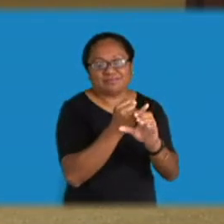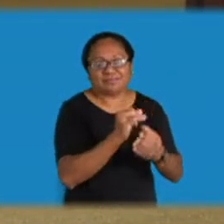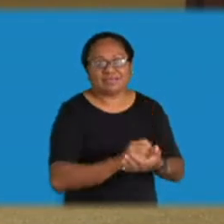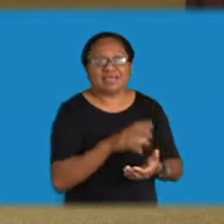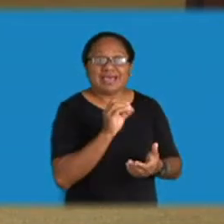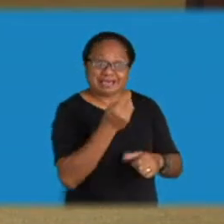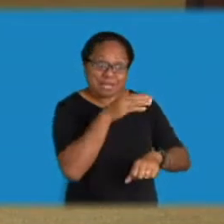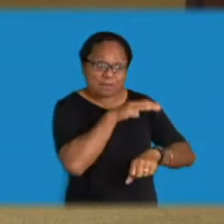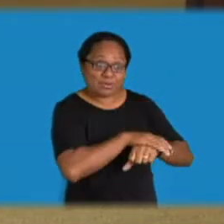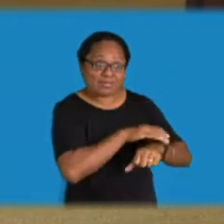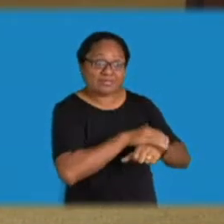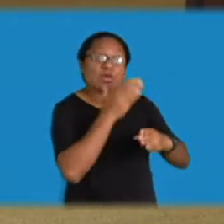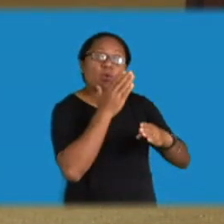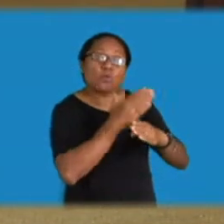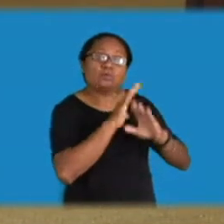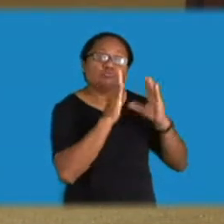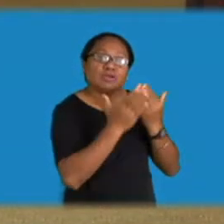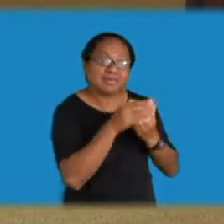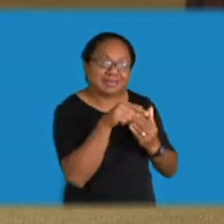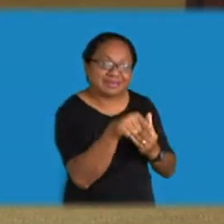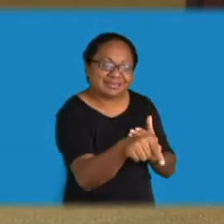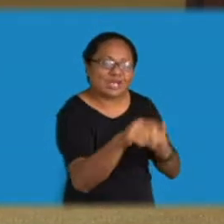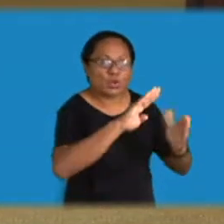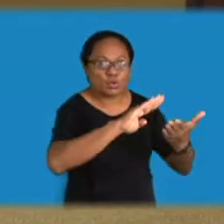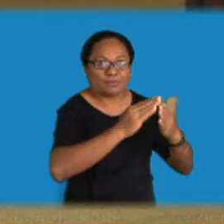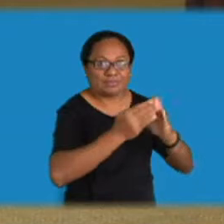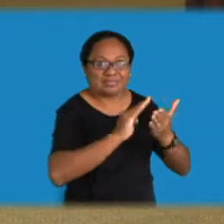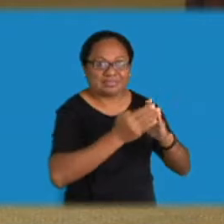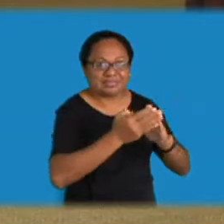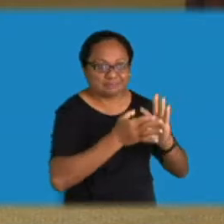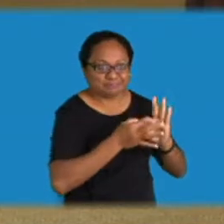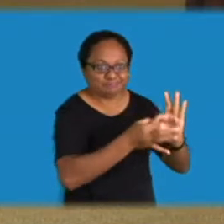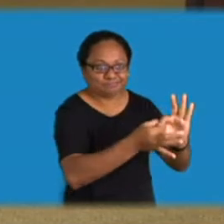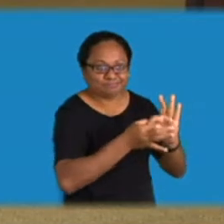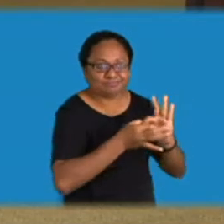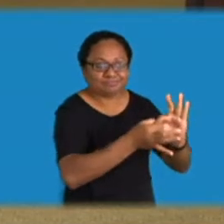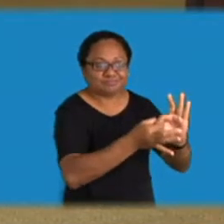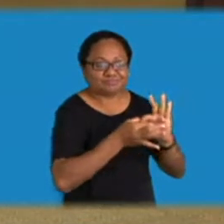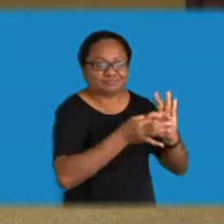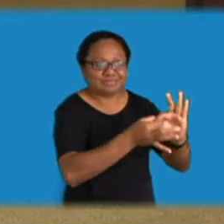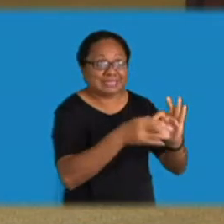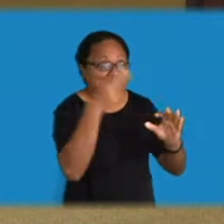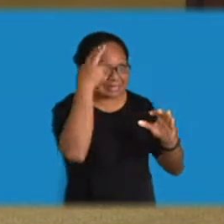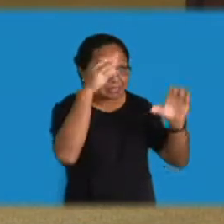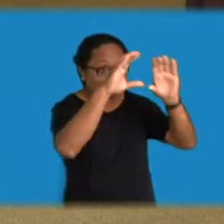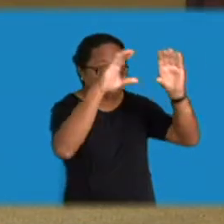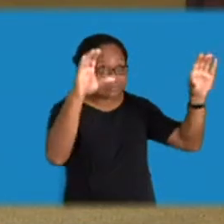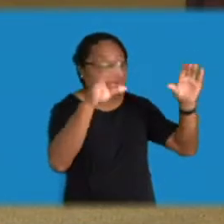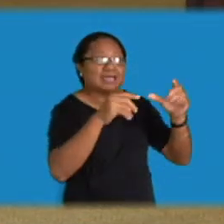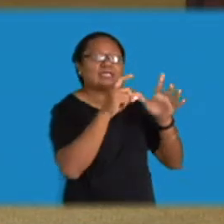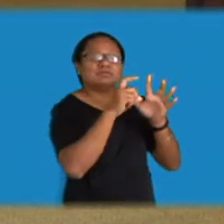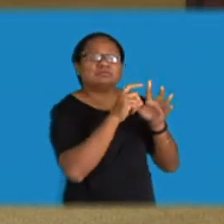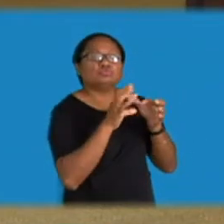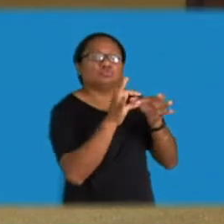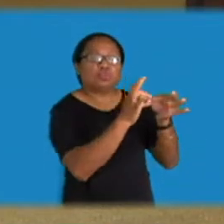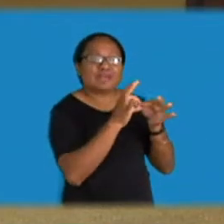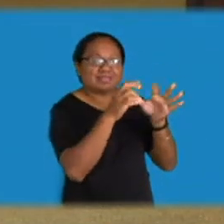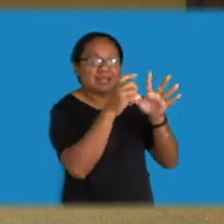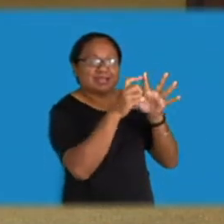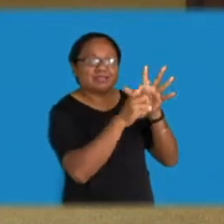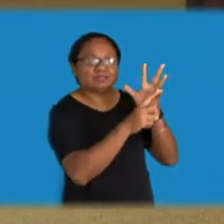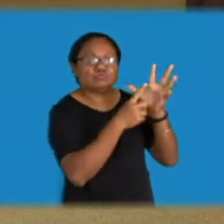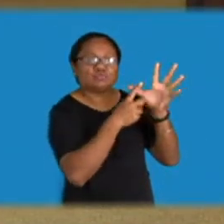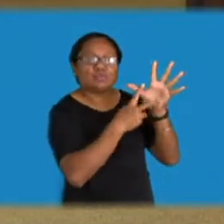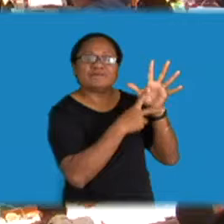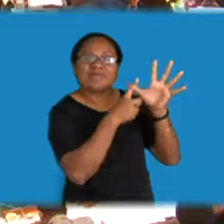police is working very closely with the community under the Nduabata community policing. Thank you. Thank you,